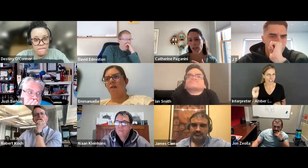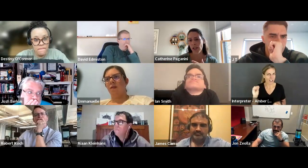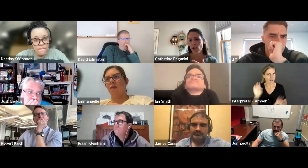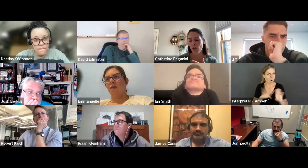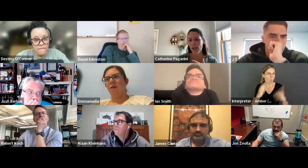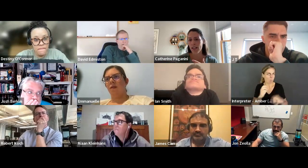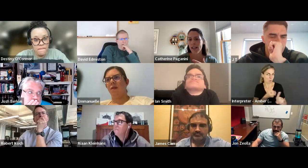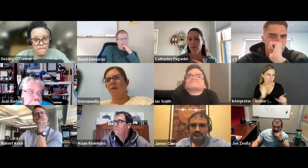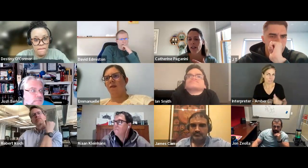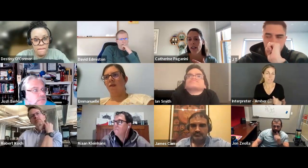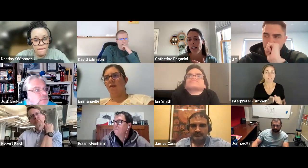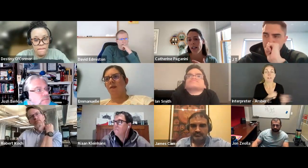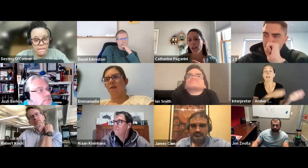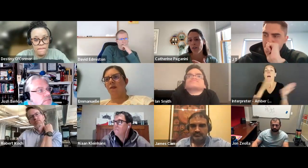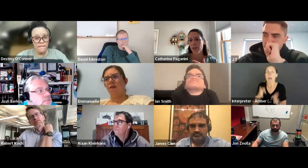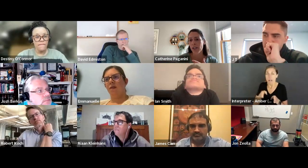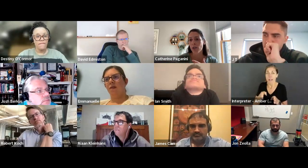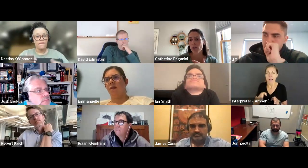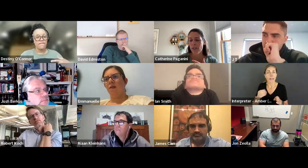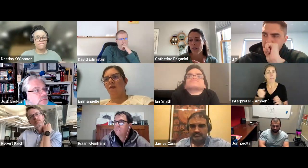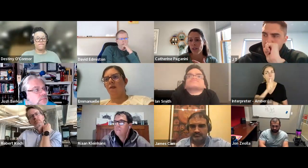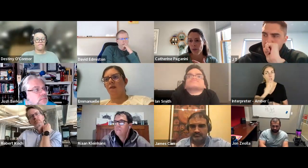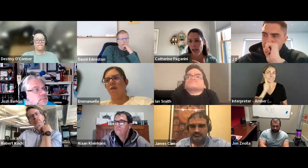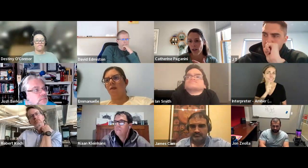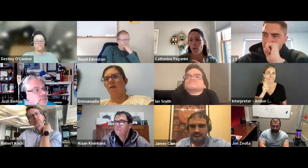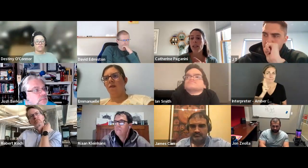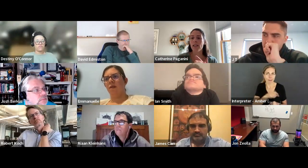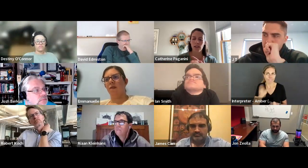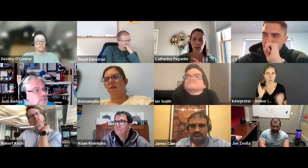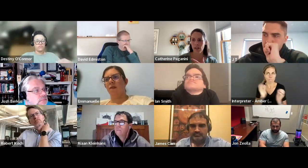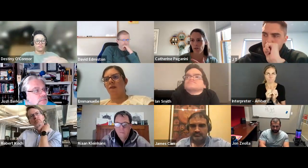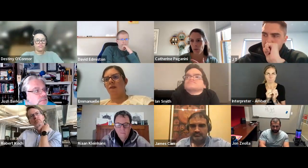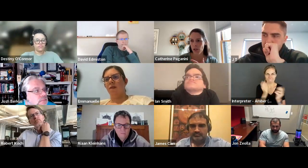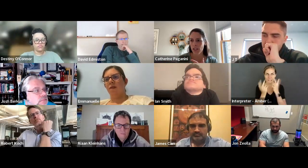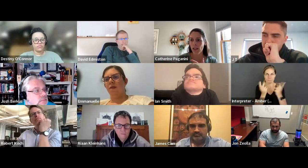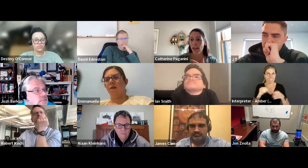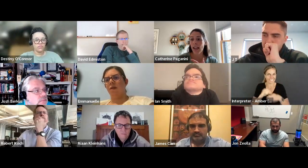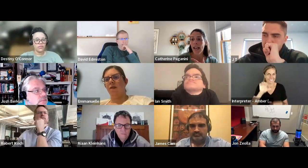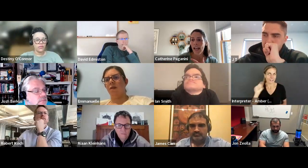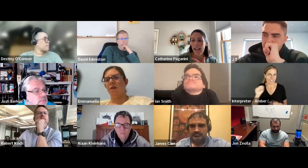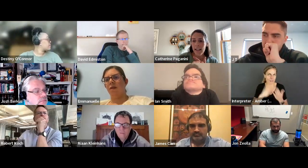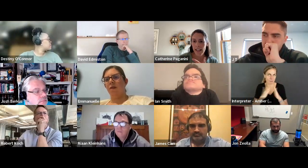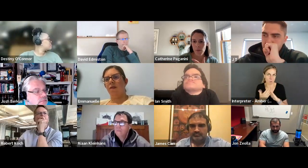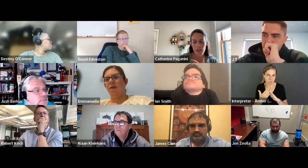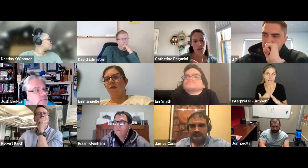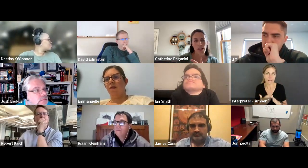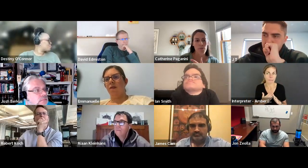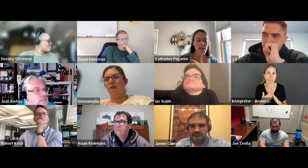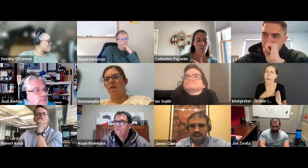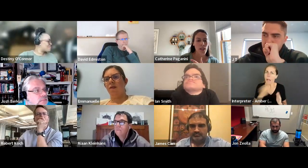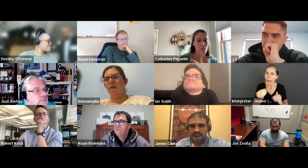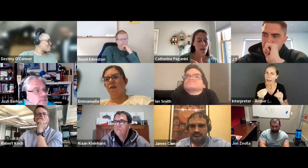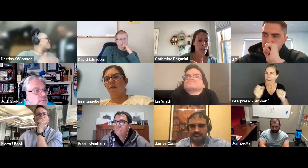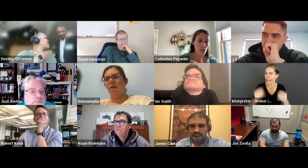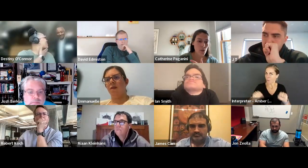would be ensure that deaf and hard of hearing are more visible within the cloud native community and can participate